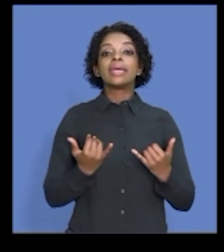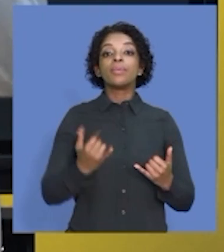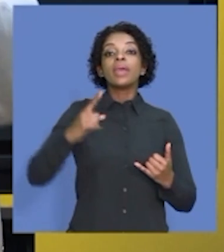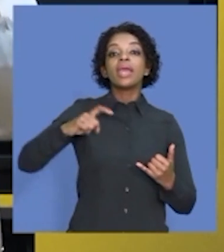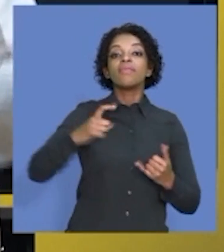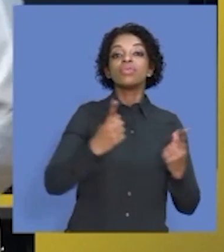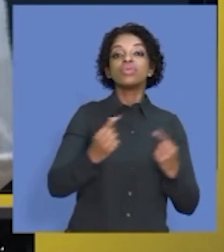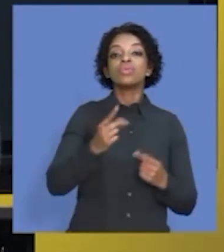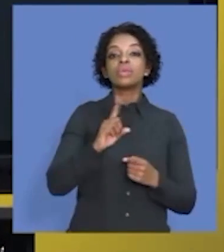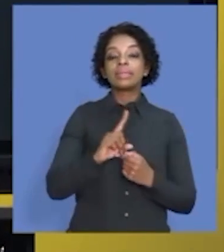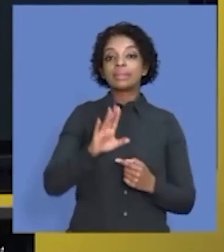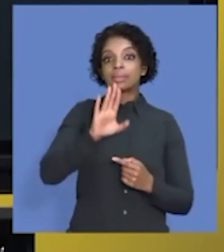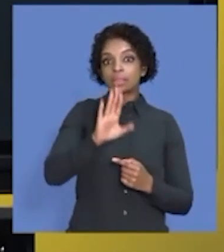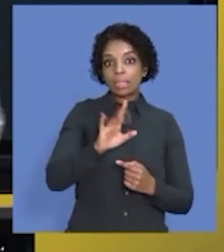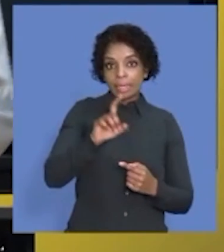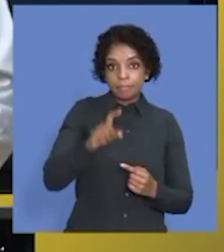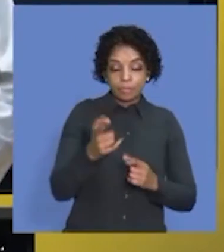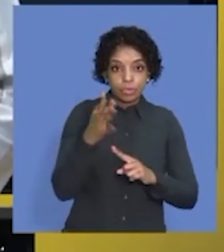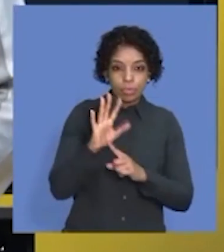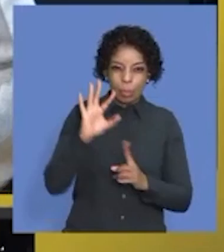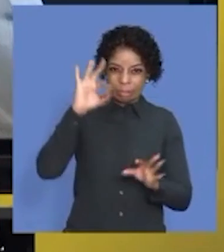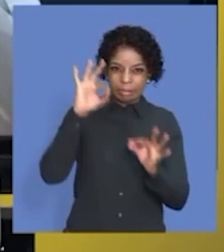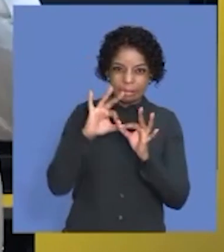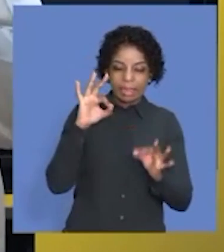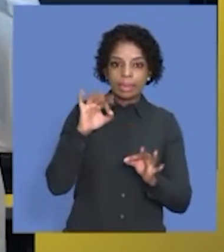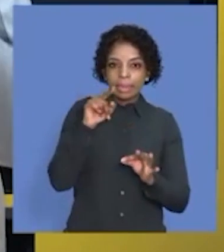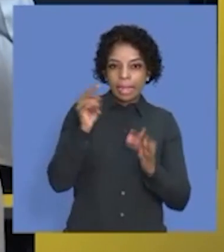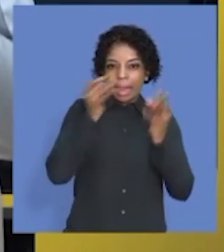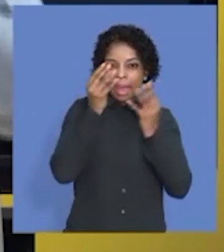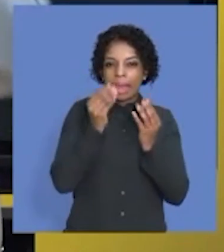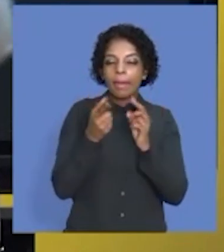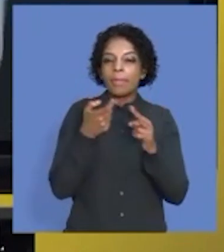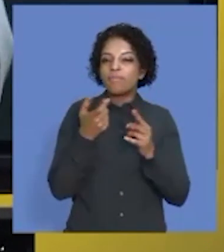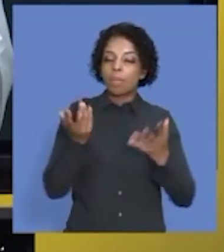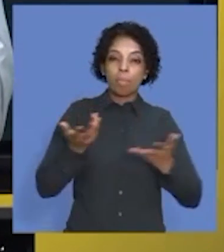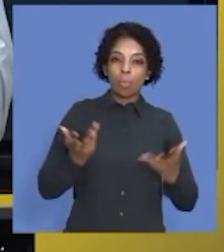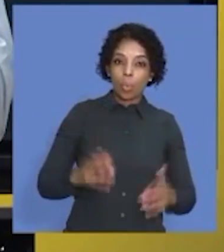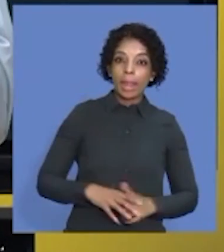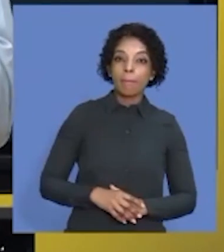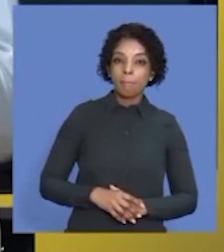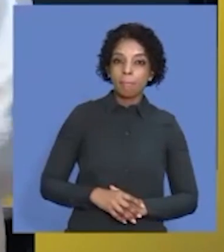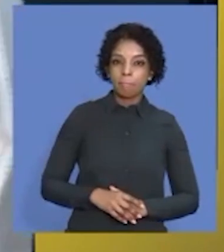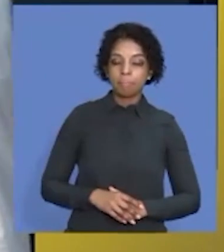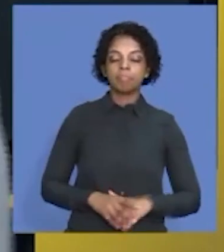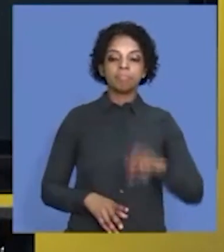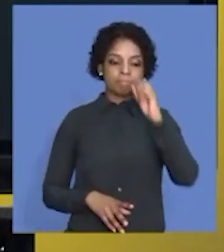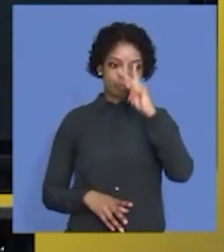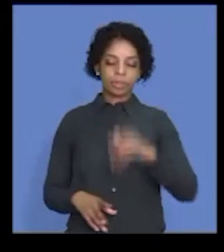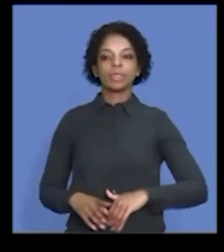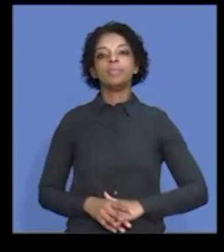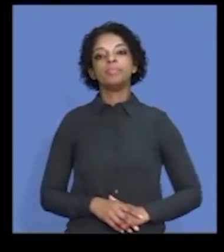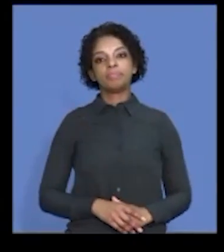itemize in your trade and other payables, showing exactly where those figures come from.